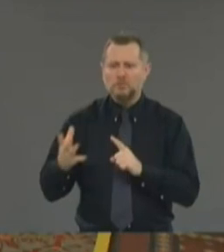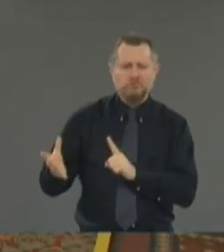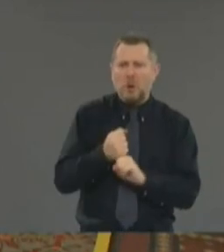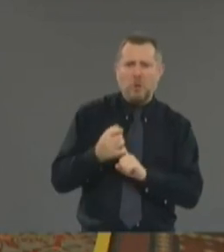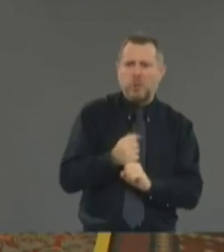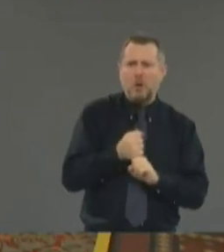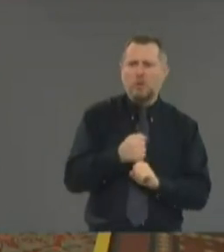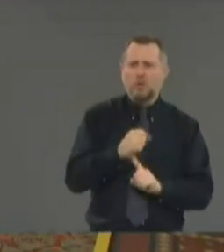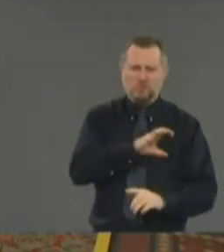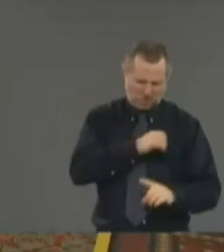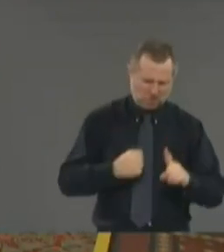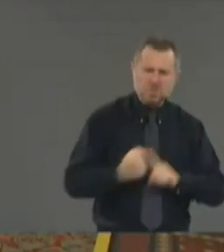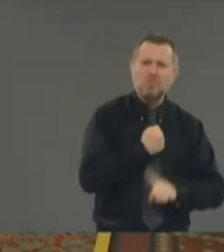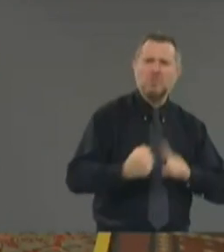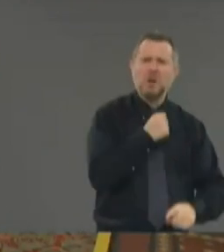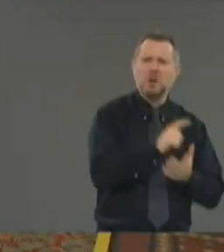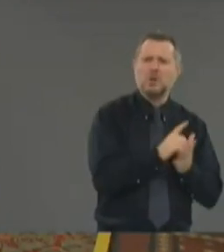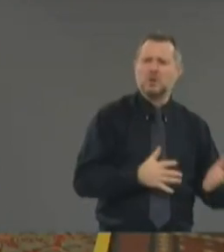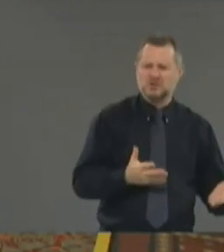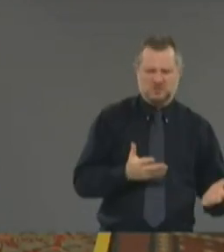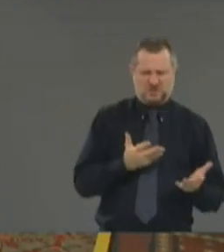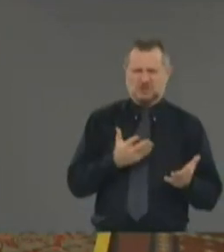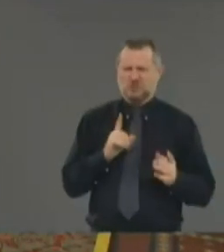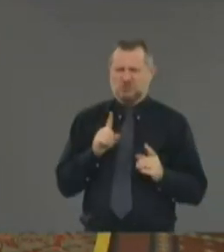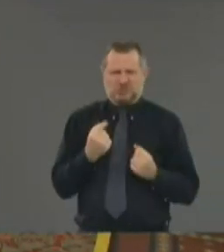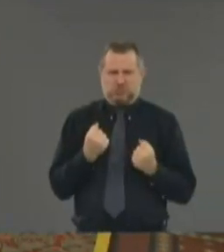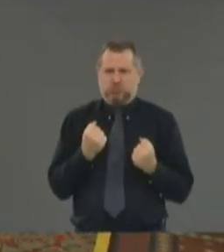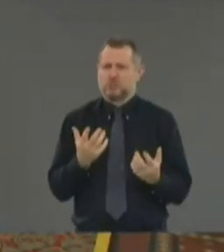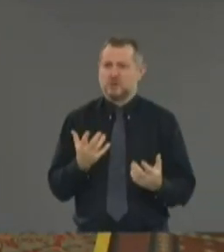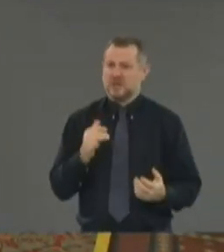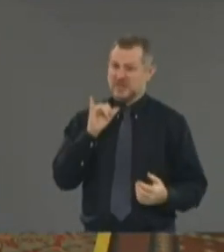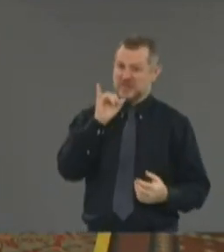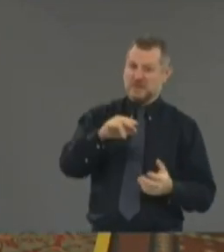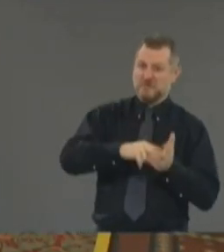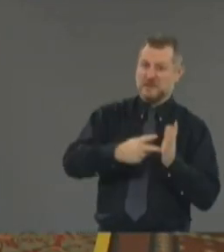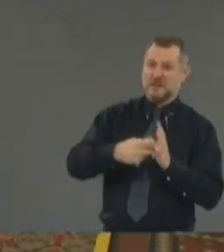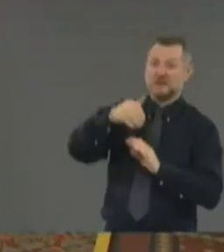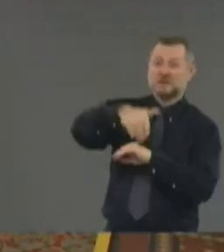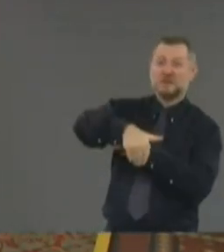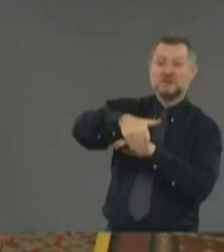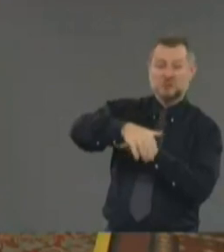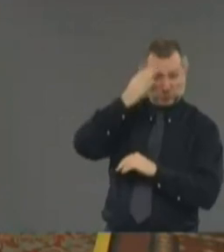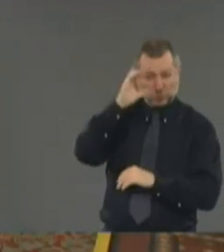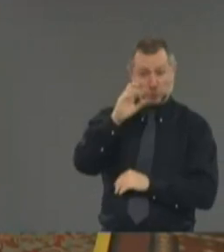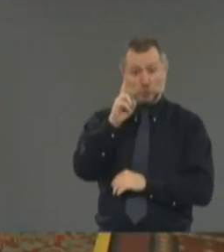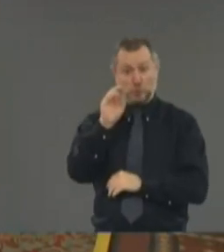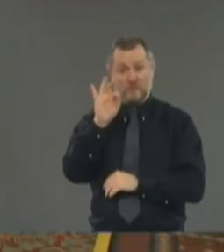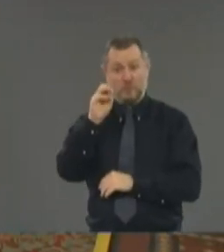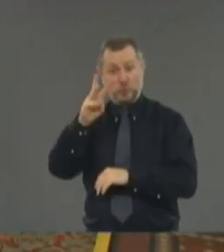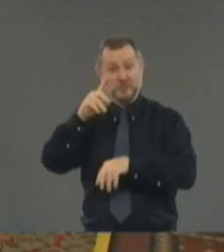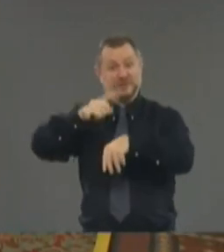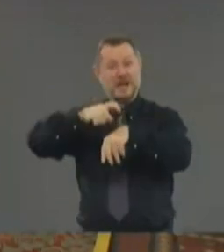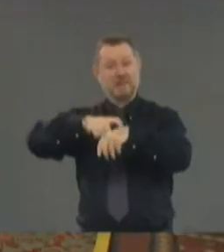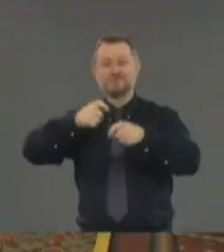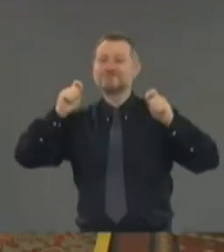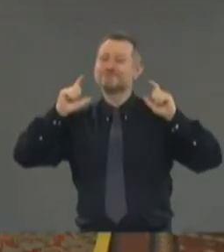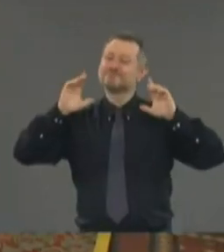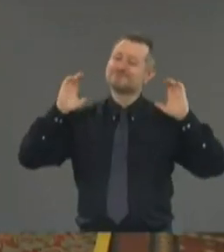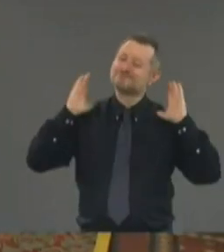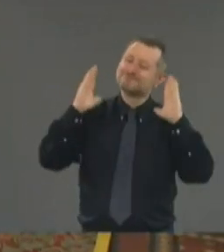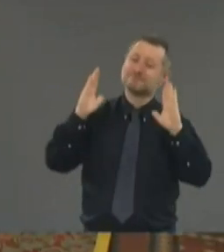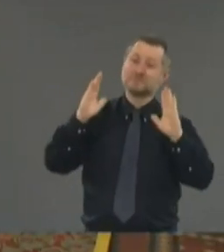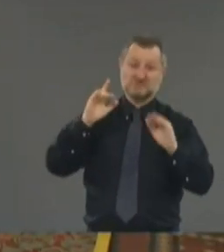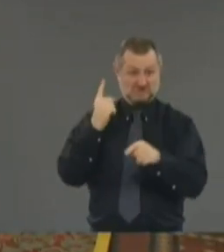police officers. At this point in time, do we think that the curfew is serving its initial purpose of protecting the public, and should we rethink it at this